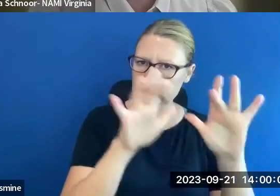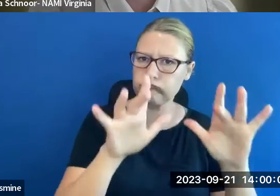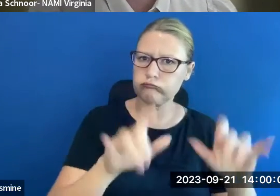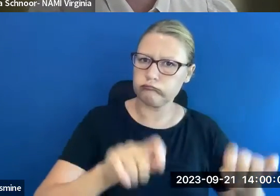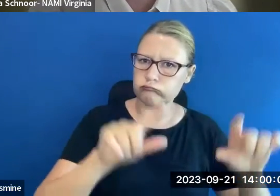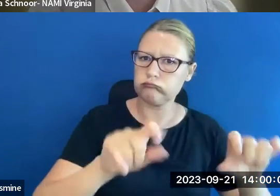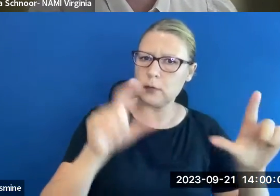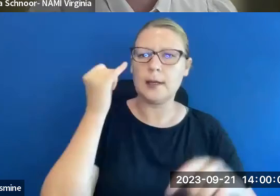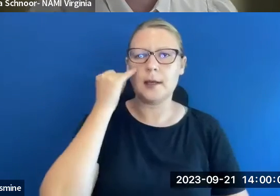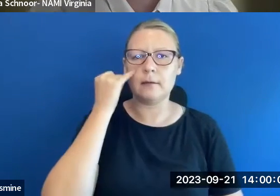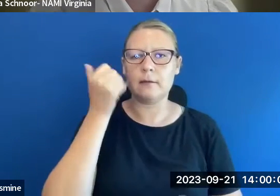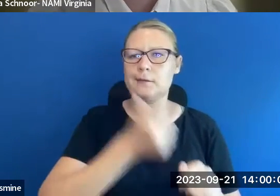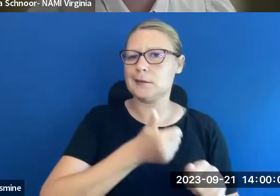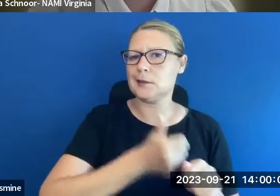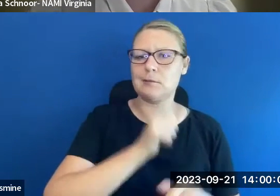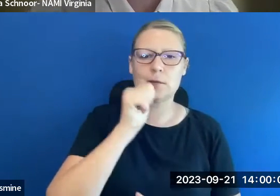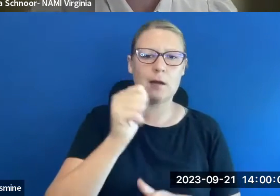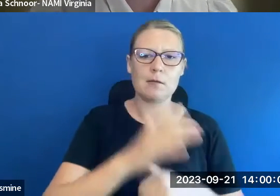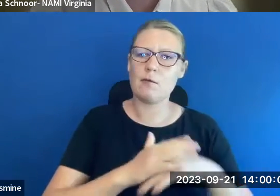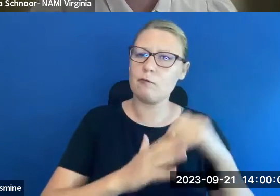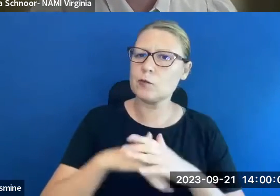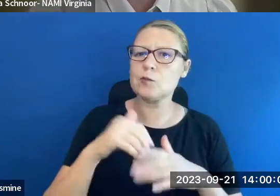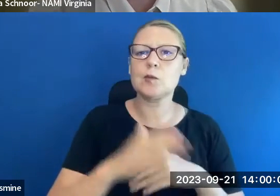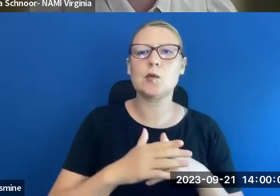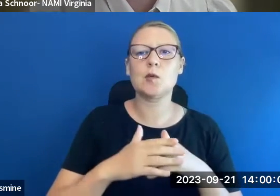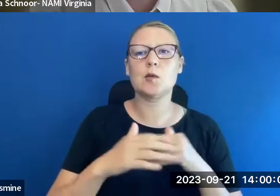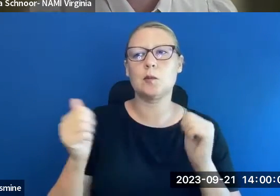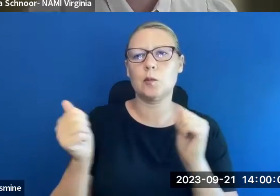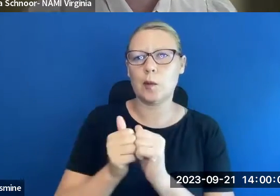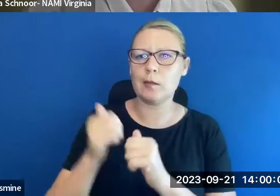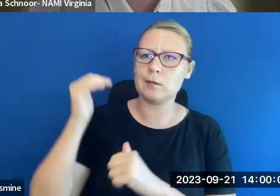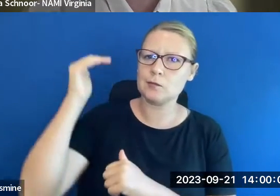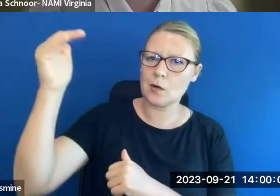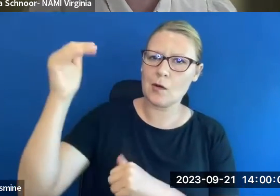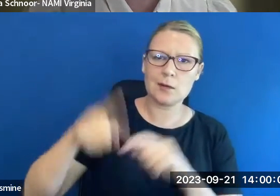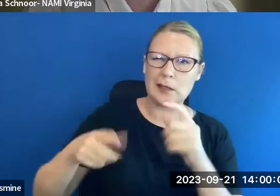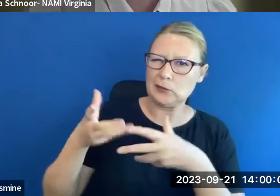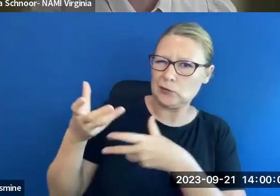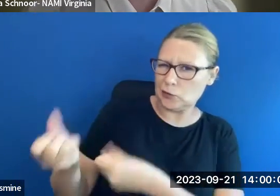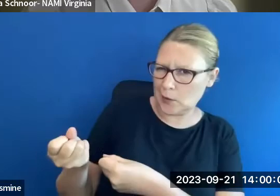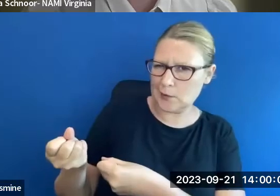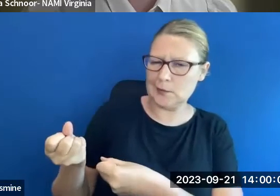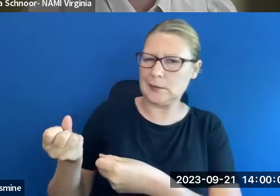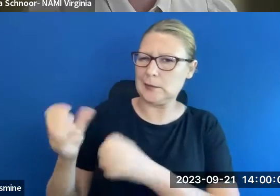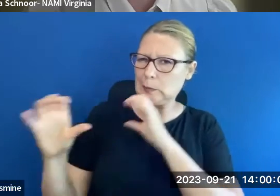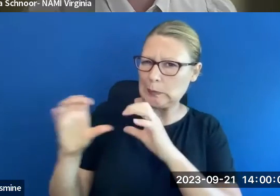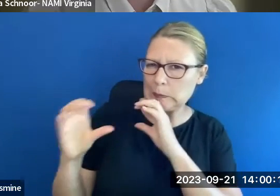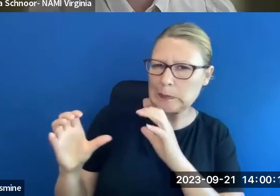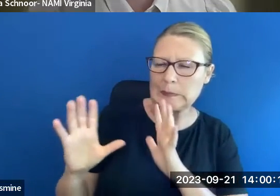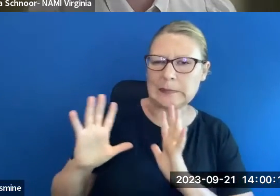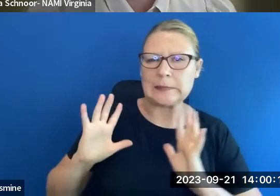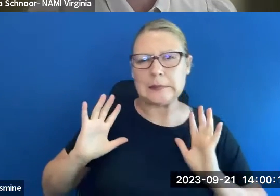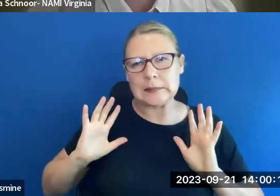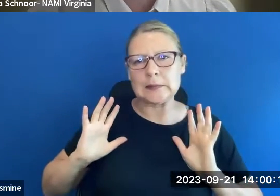comfortable sharing with a close, trusted adult, or if they don't feel that there is a trusted adult in their lives. So